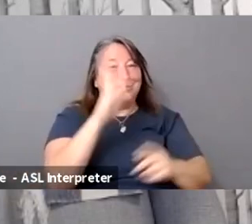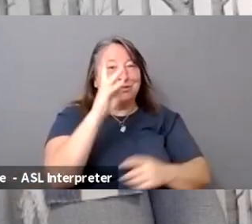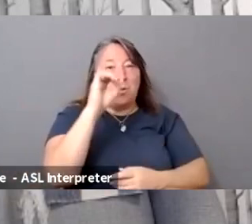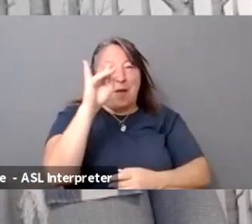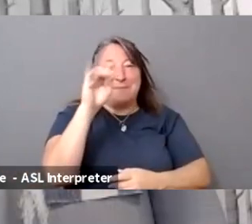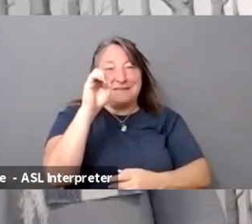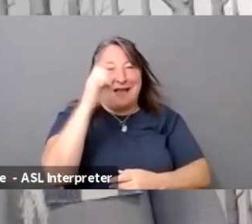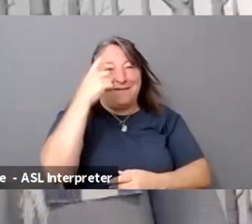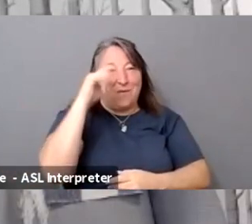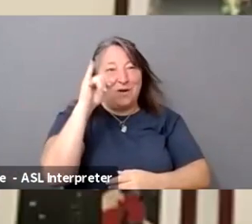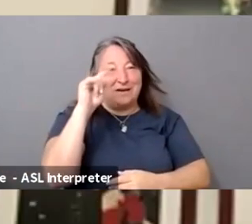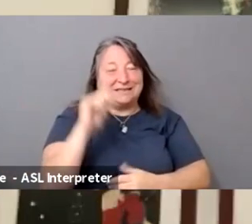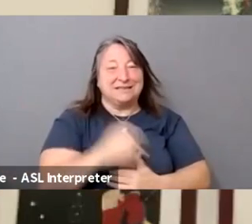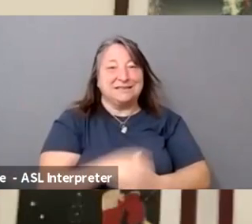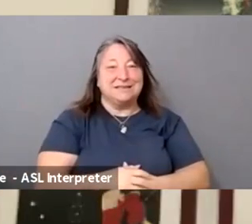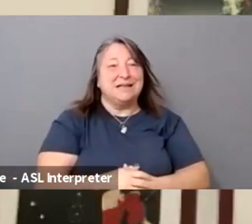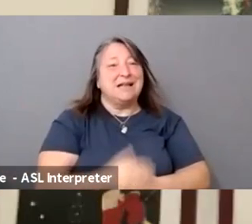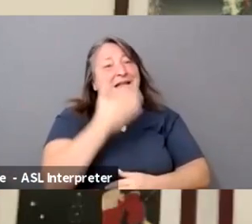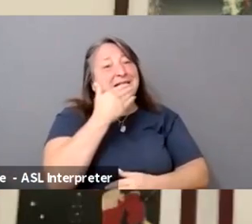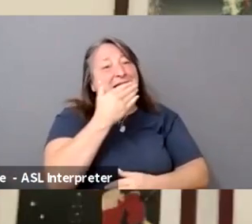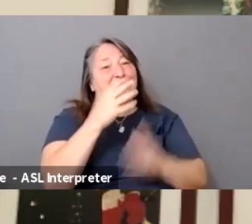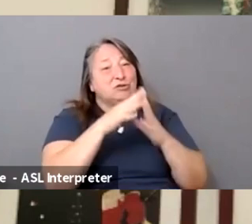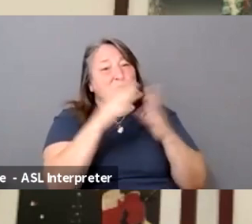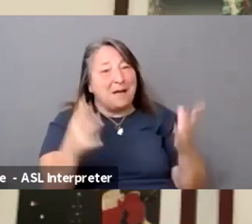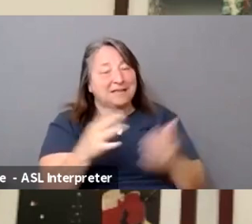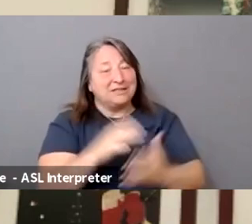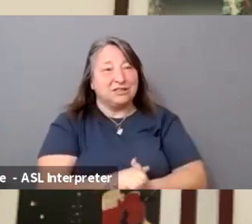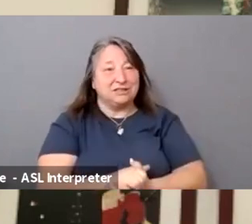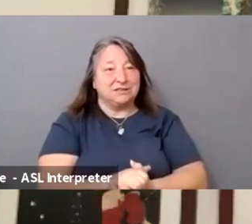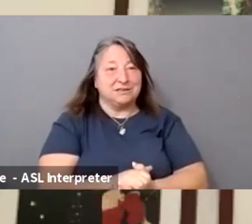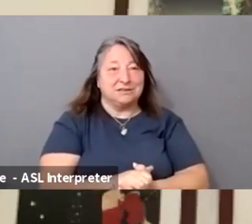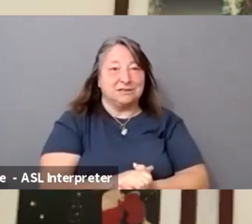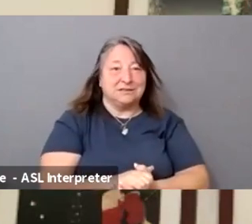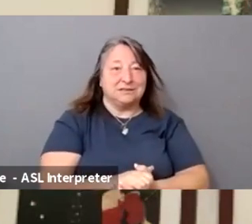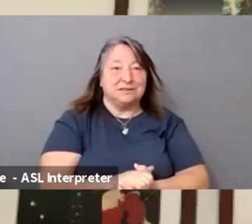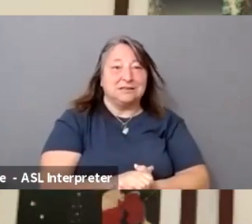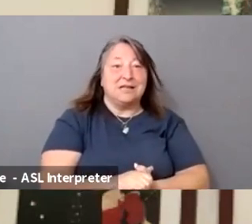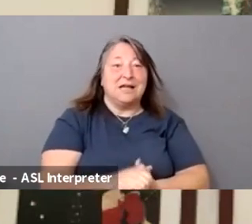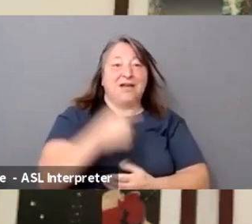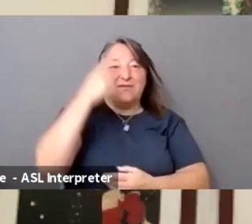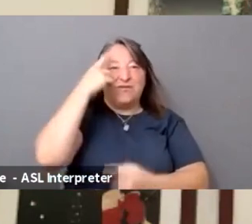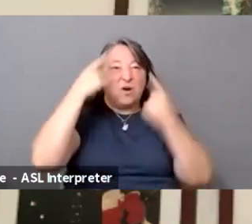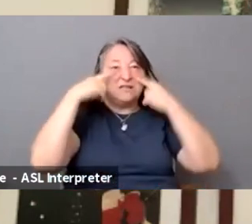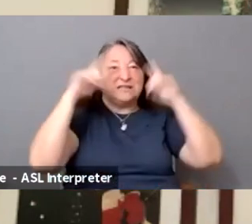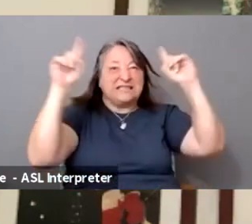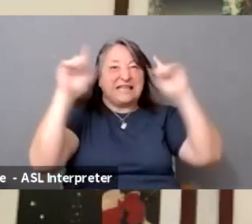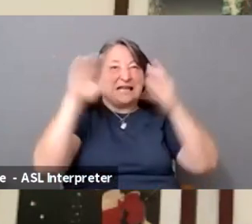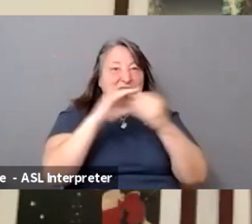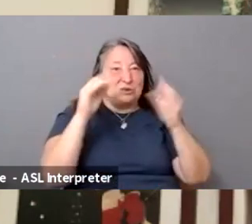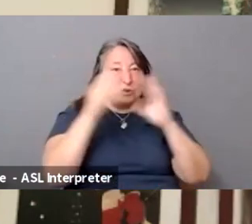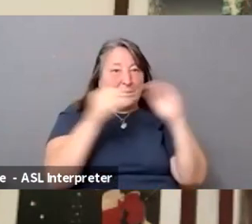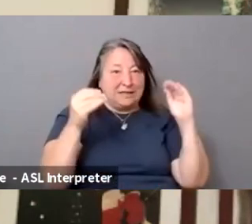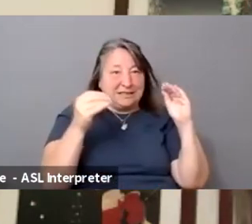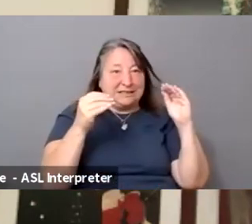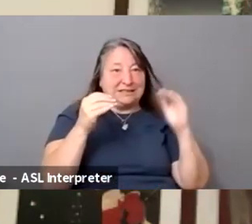it. Thank you so much. And, you know, in terms of success stories, you know, Diane,